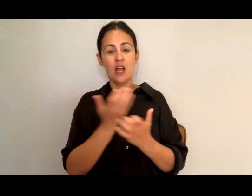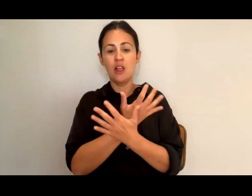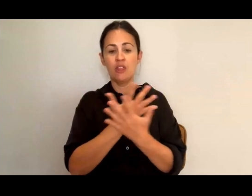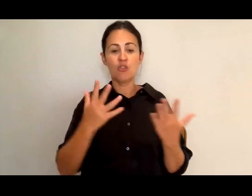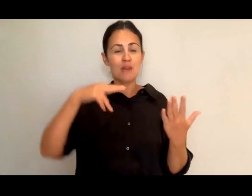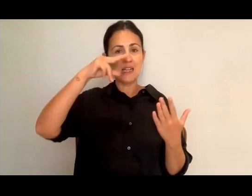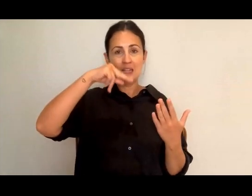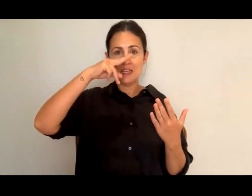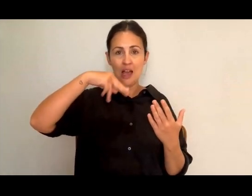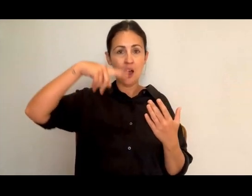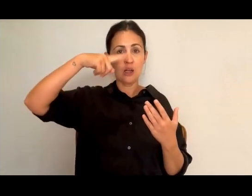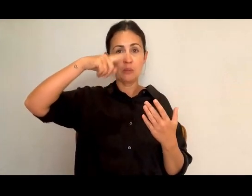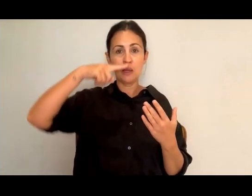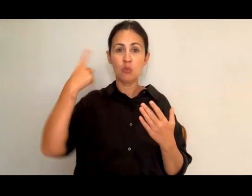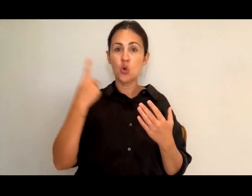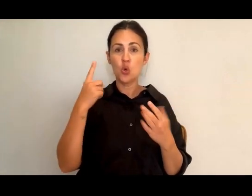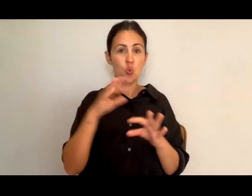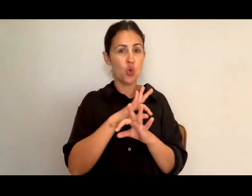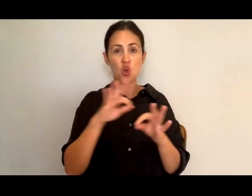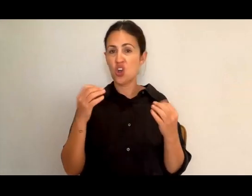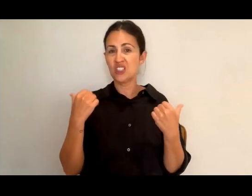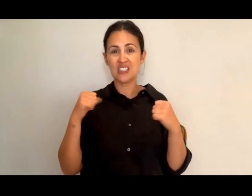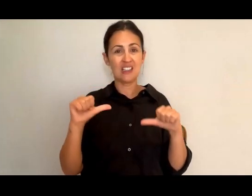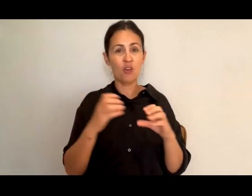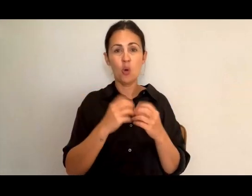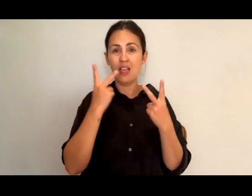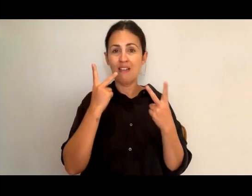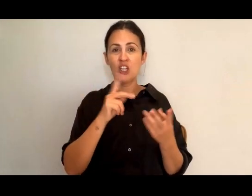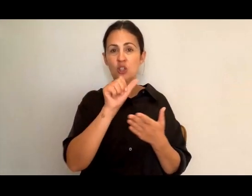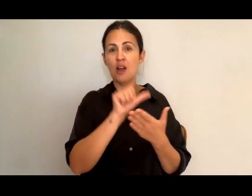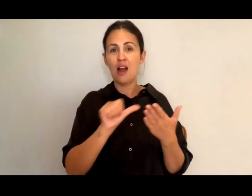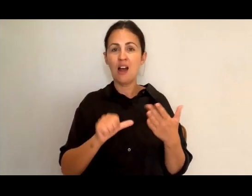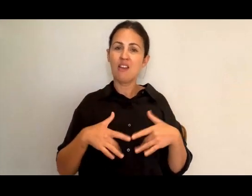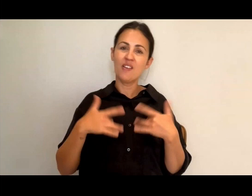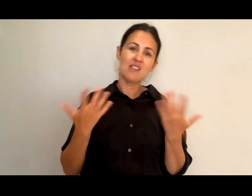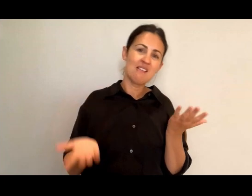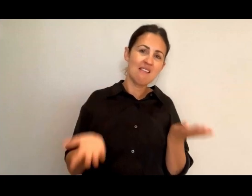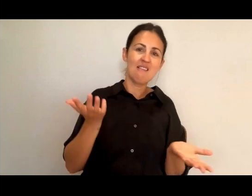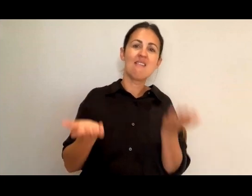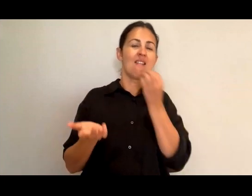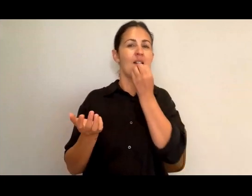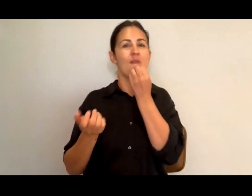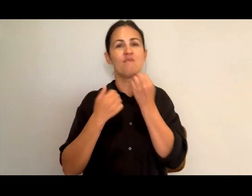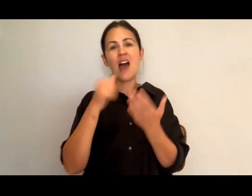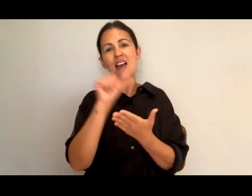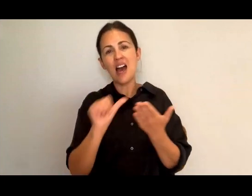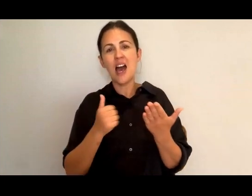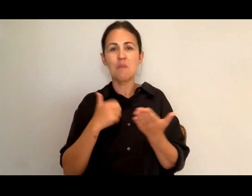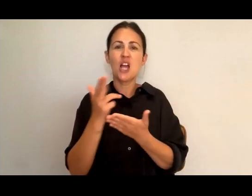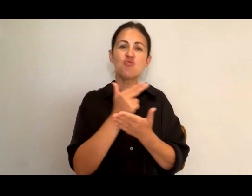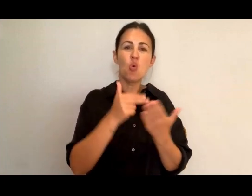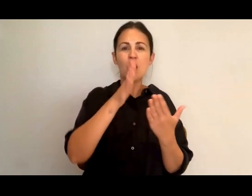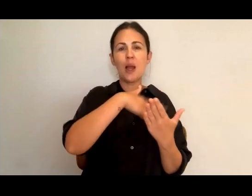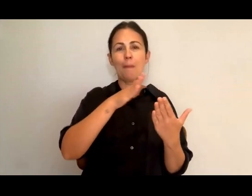arts sphere, even in their own schools. They mightn't have traditionally felt that they were the artwork, the drawing or the painting that they had done with their art teacher